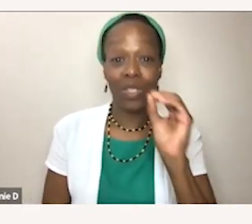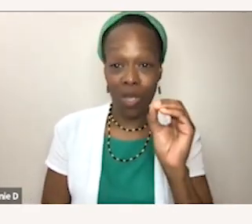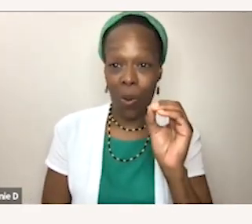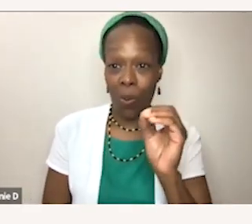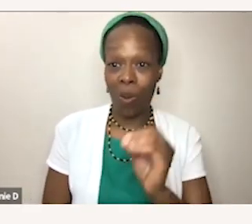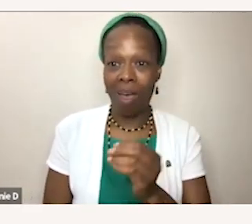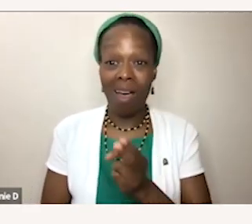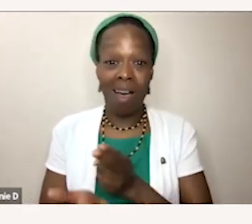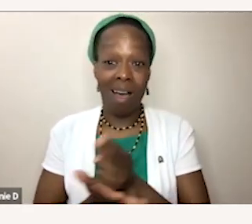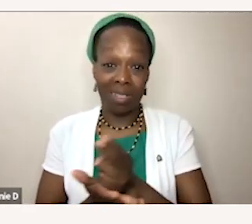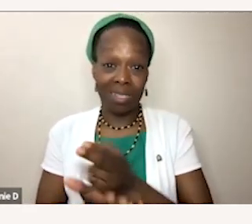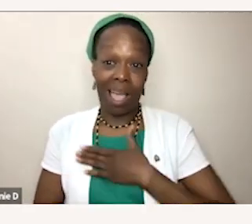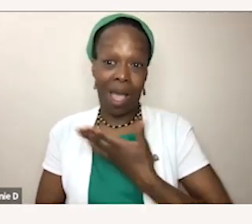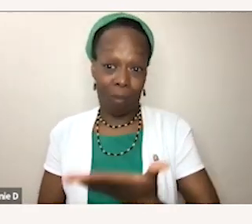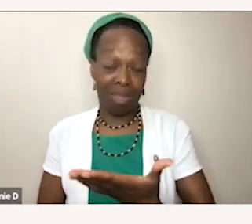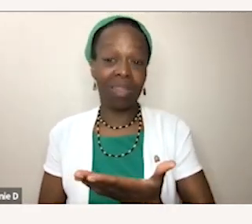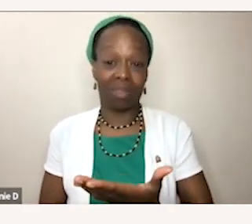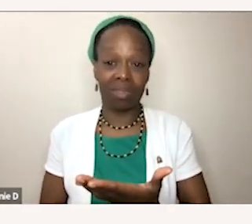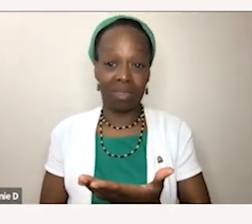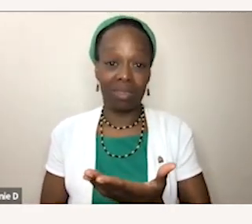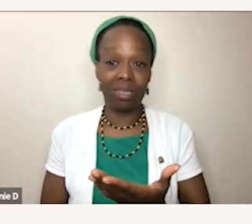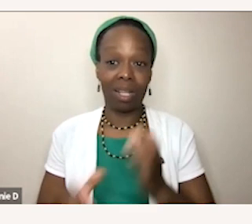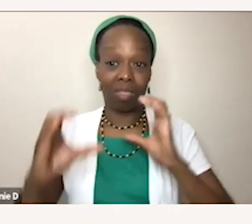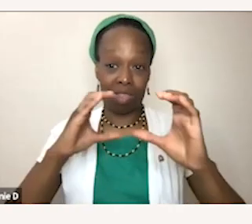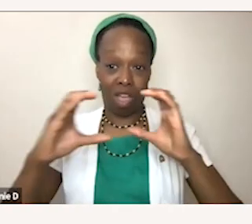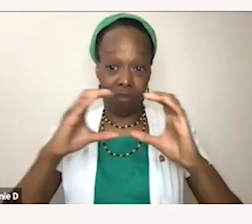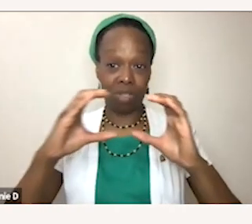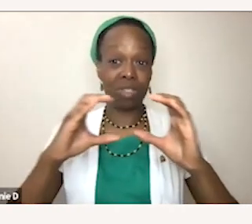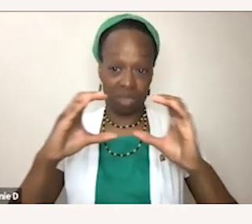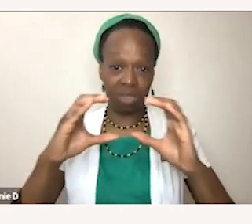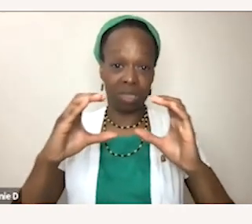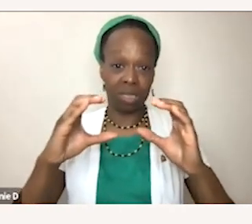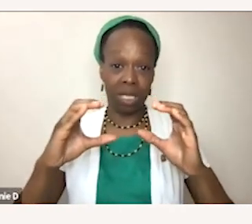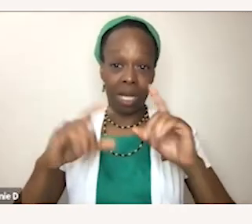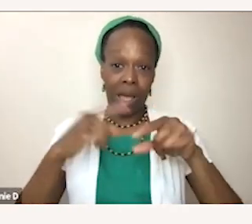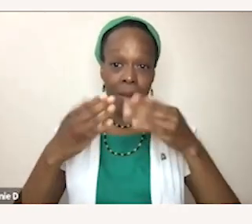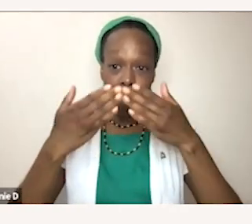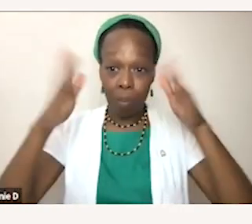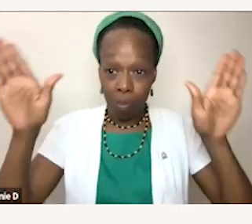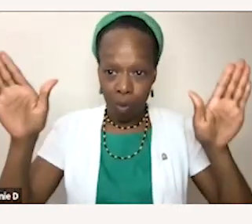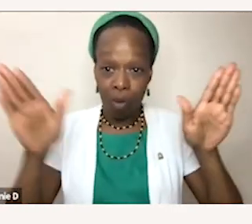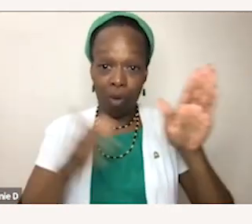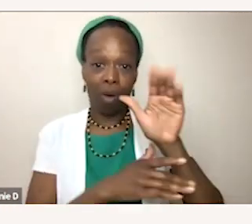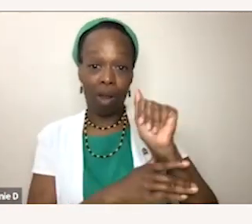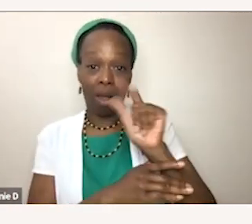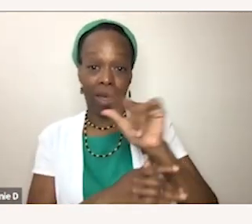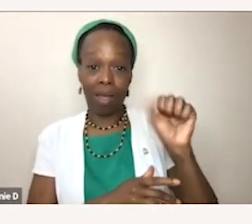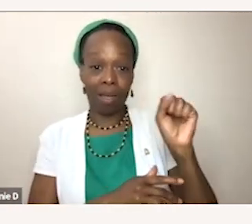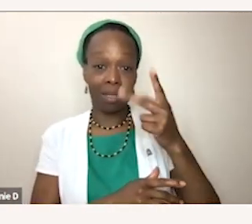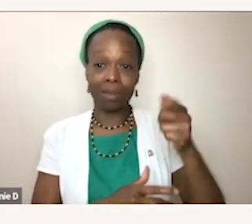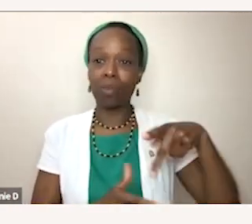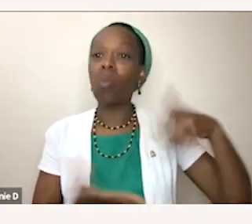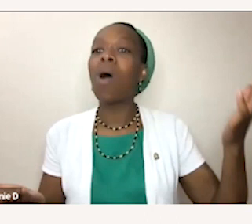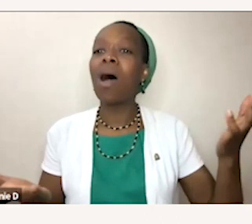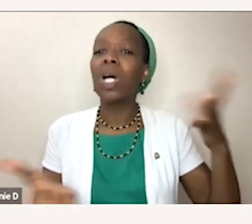truthfully, a lot of that conversation of, the broader allyship is that students should be included